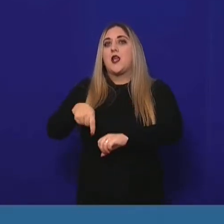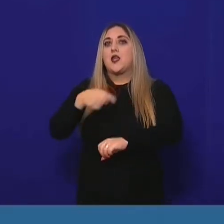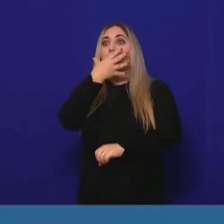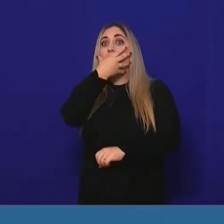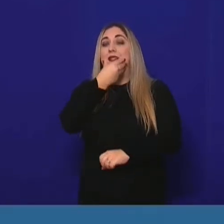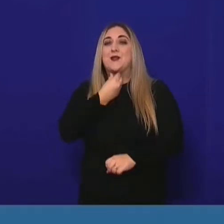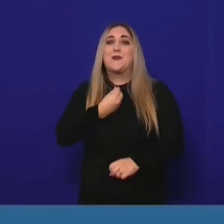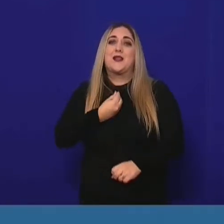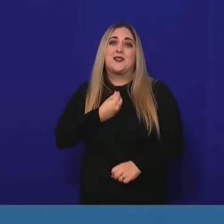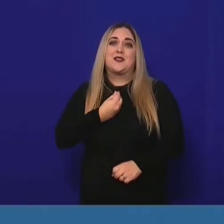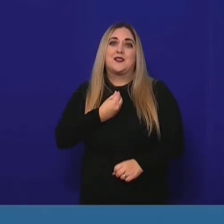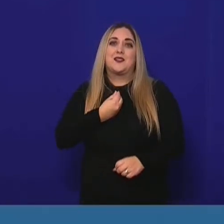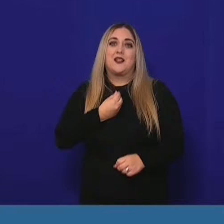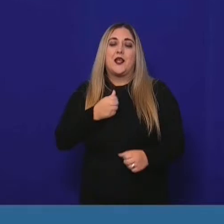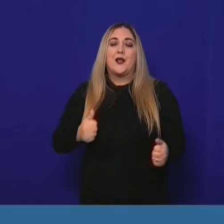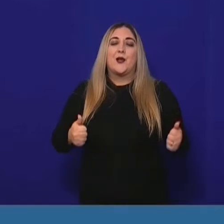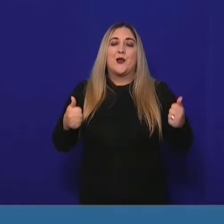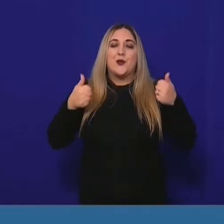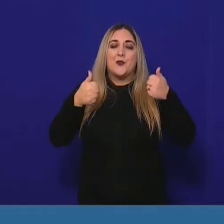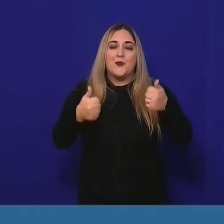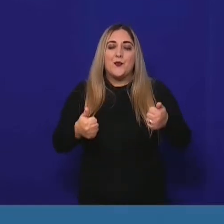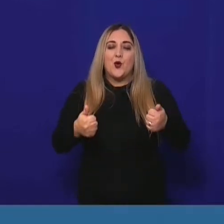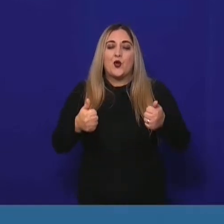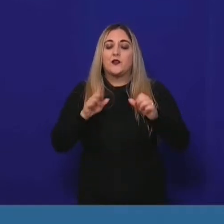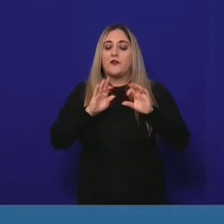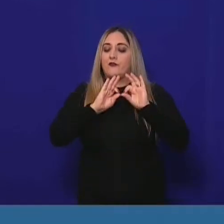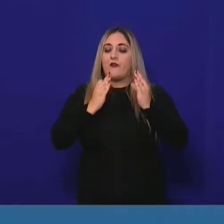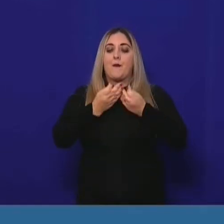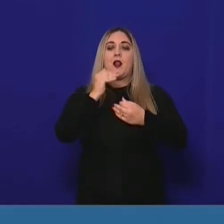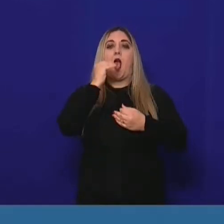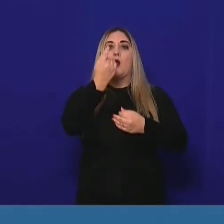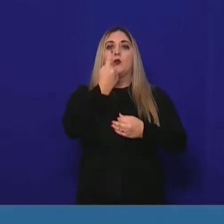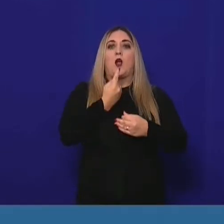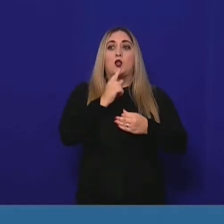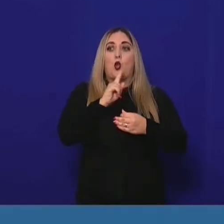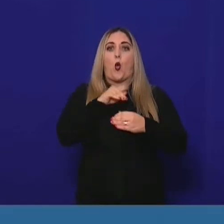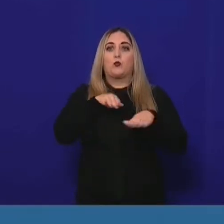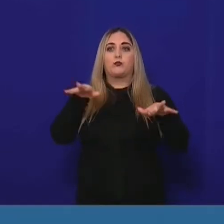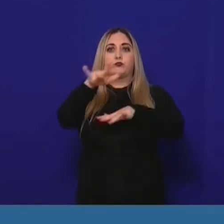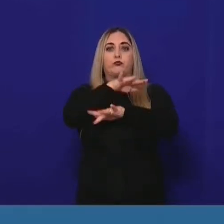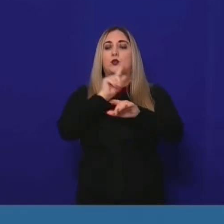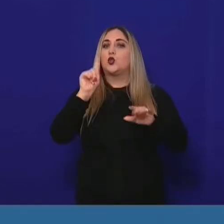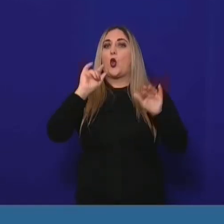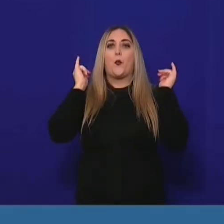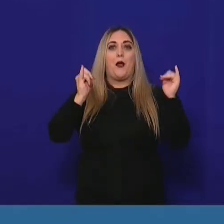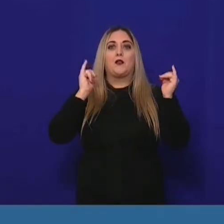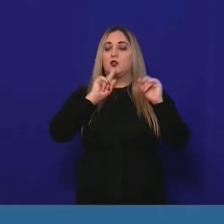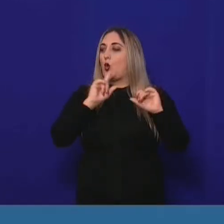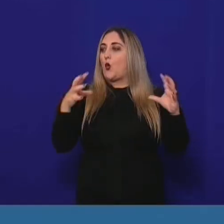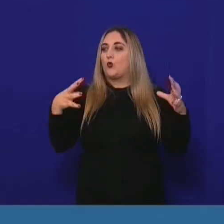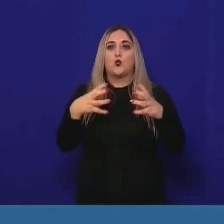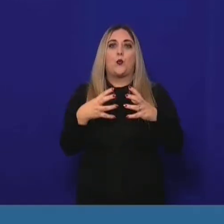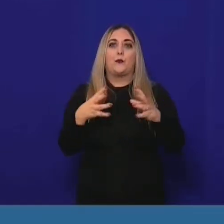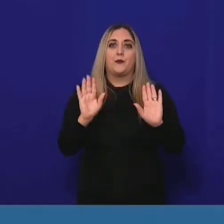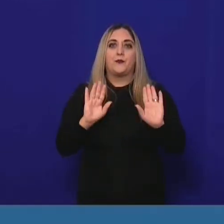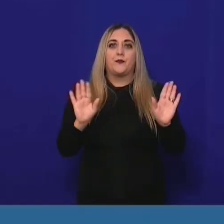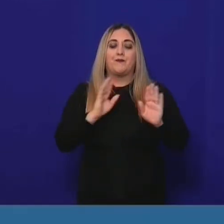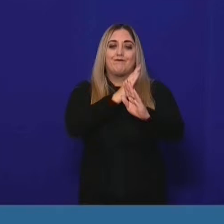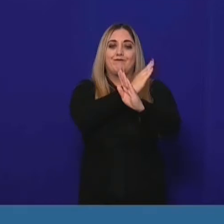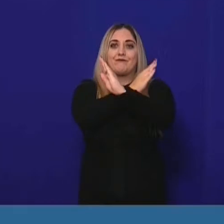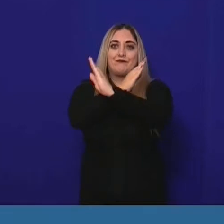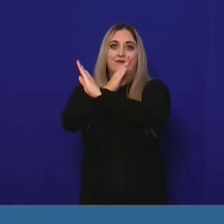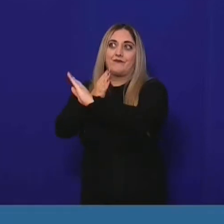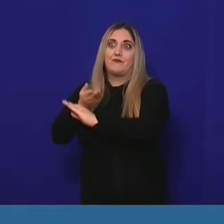very important that everyone will stick to his own household to avoid any parties, to avoid any gatherings, because that will be very